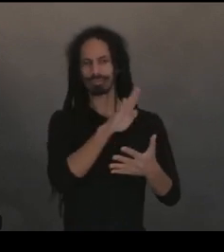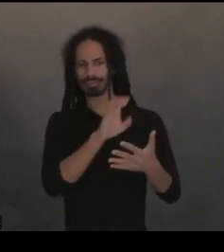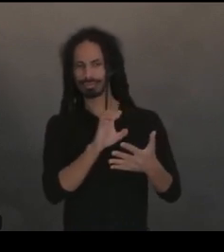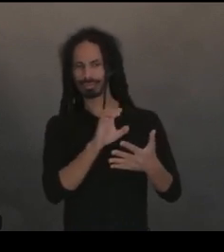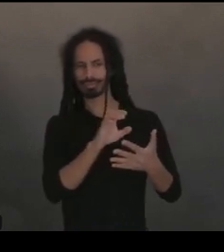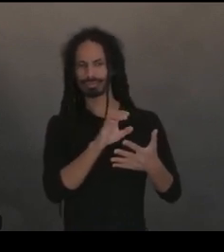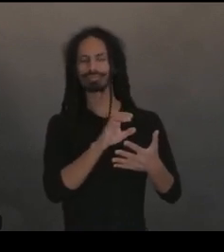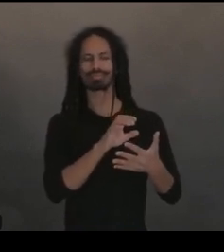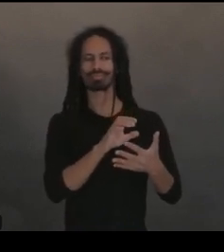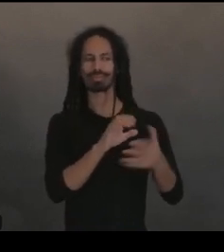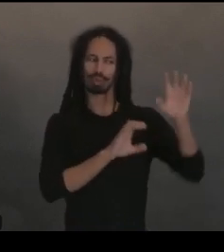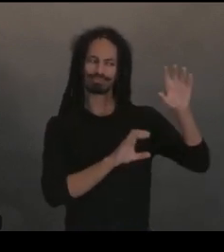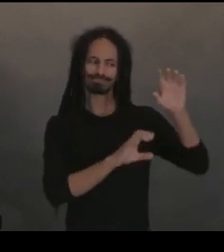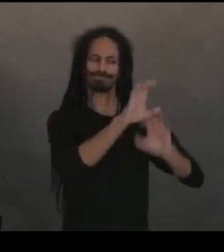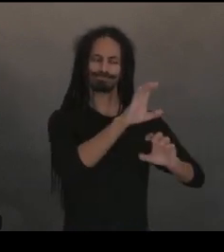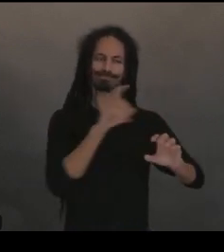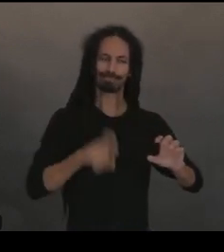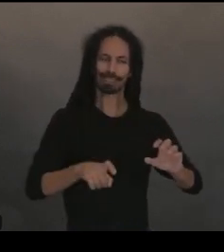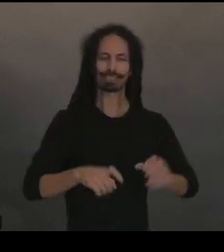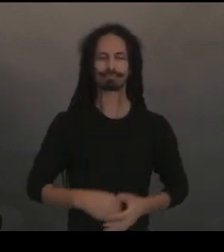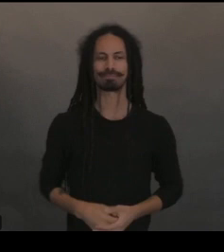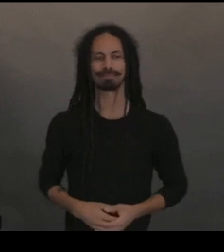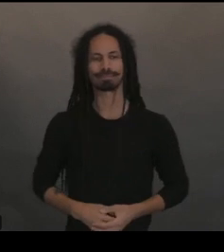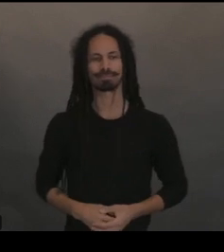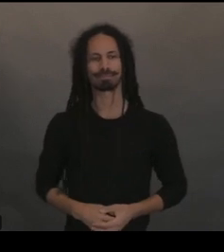the author of the web article.